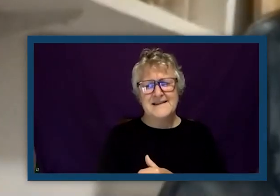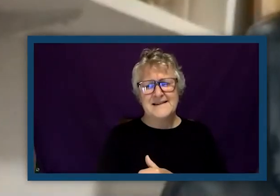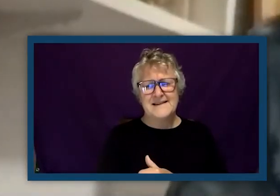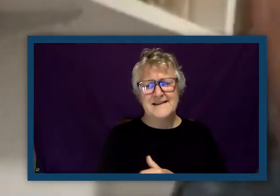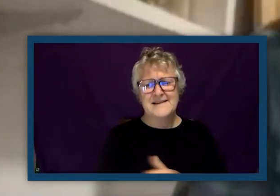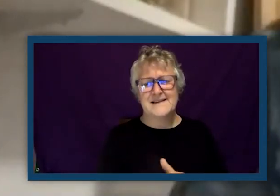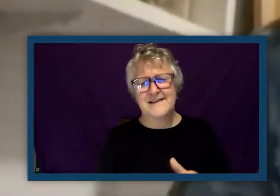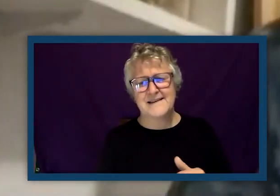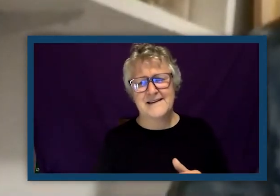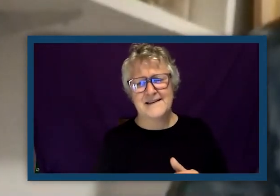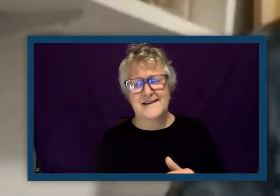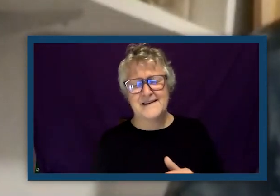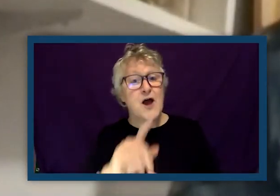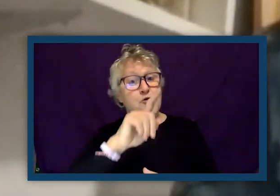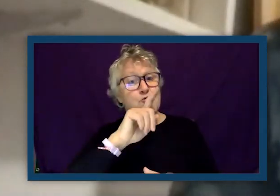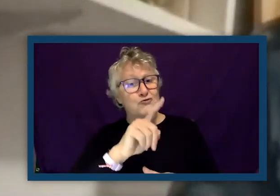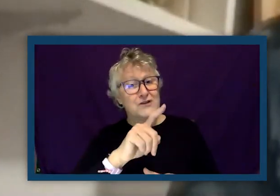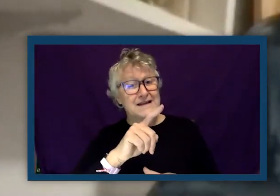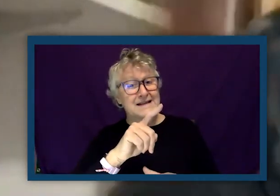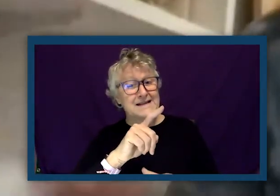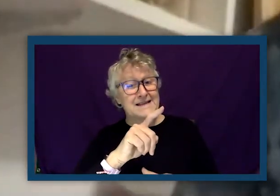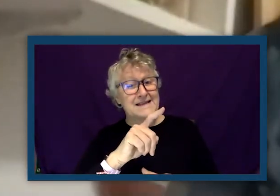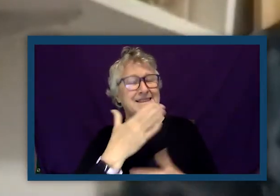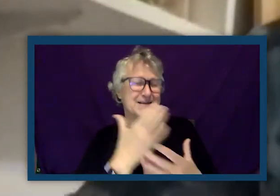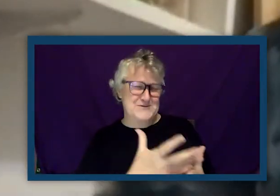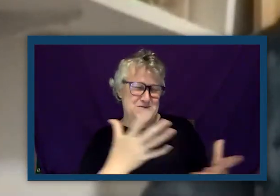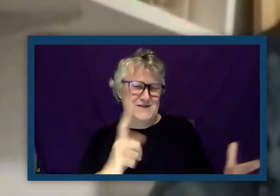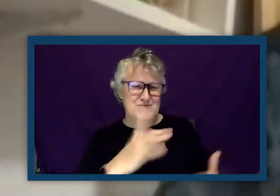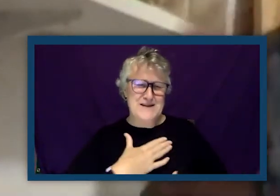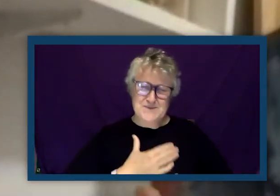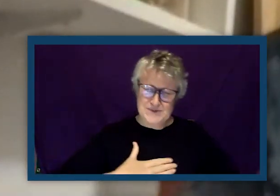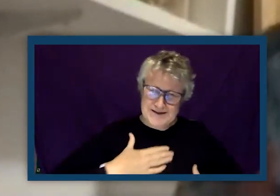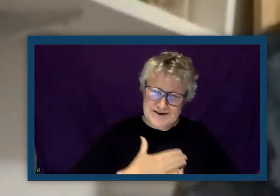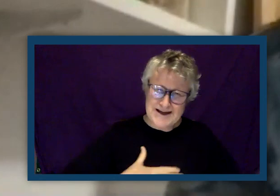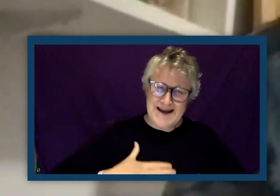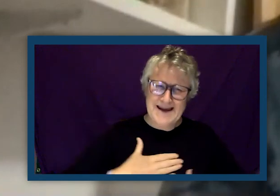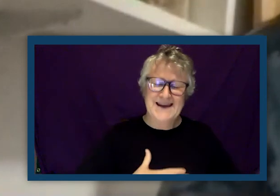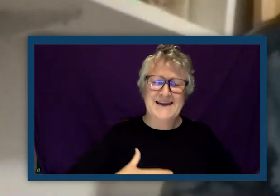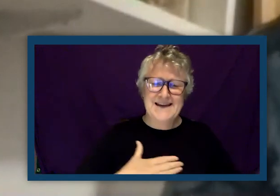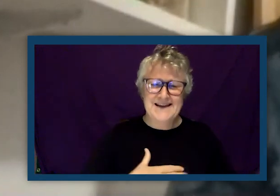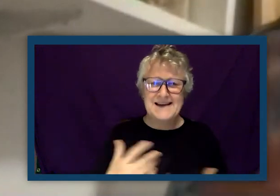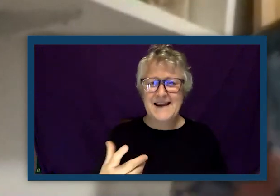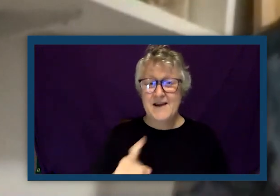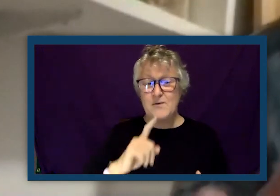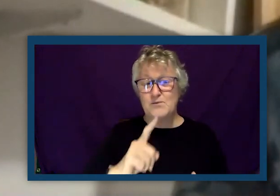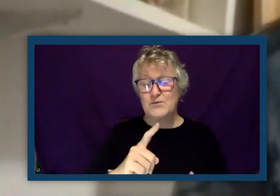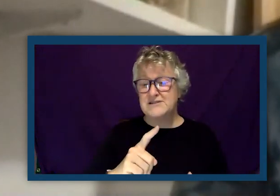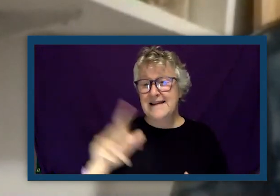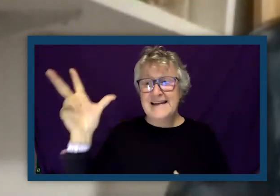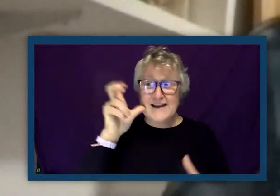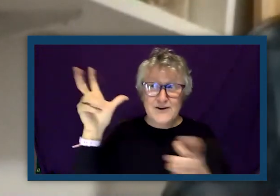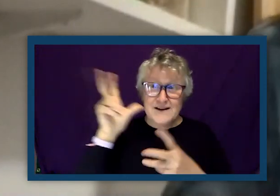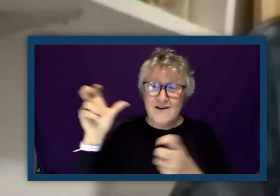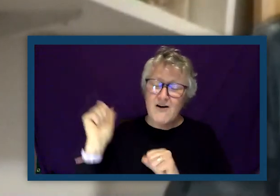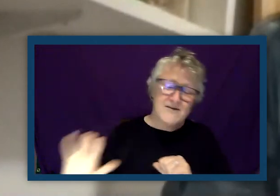much. Really appreciate this panel. And again, love hearing from so many different folks across the state, especially,